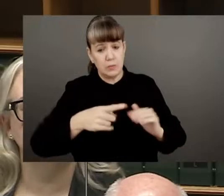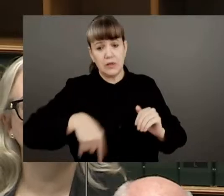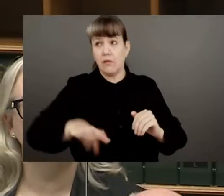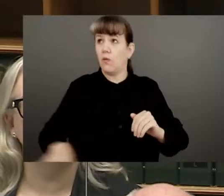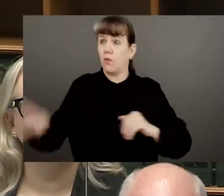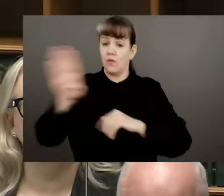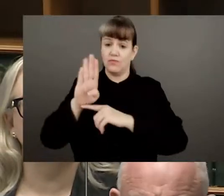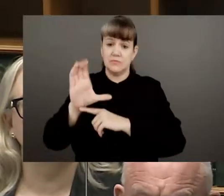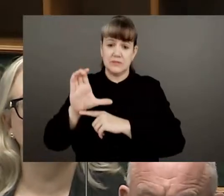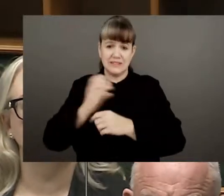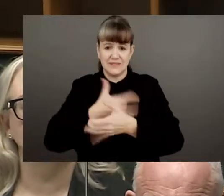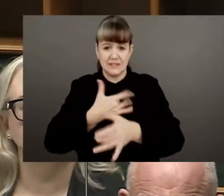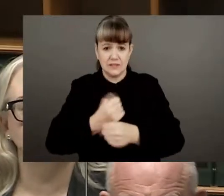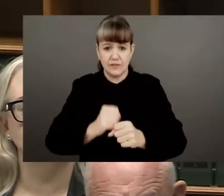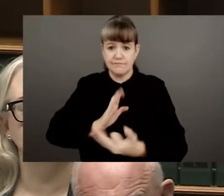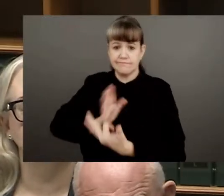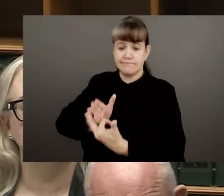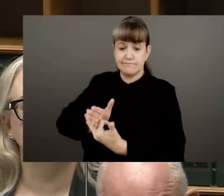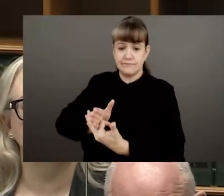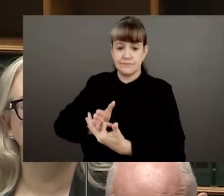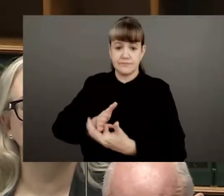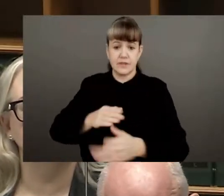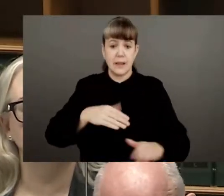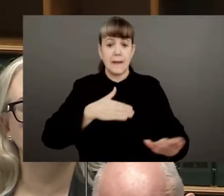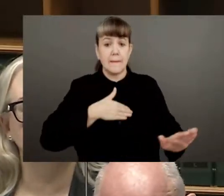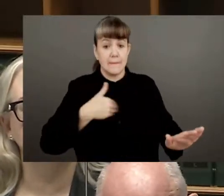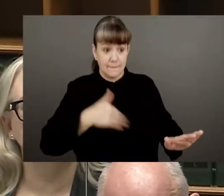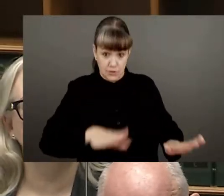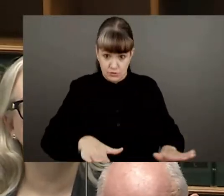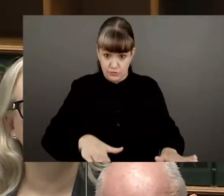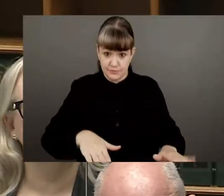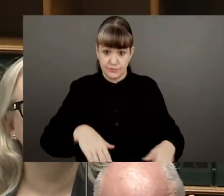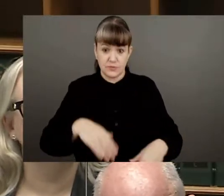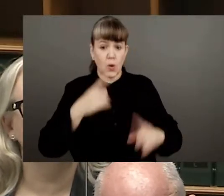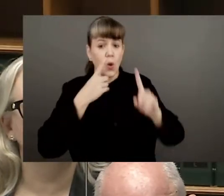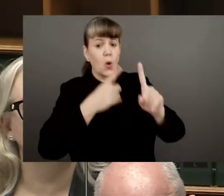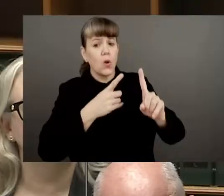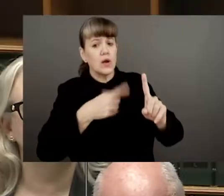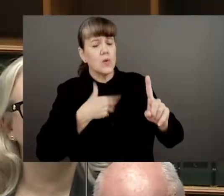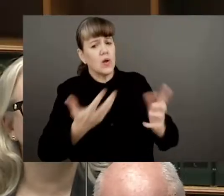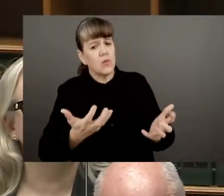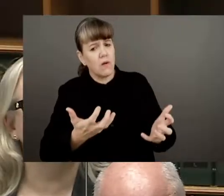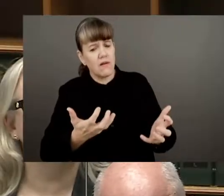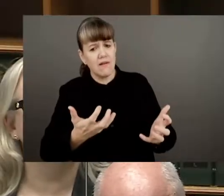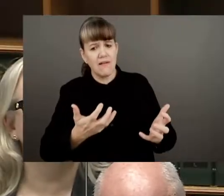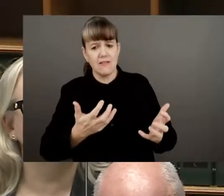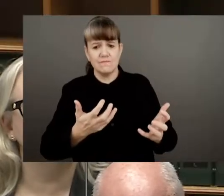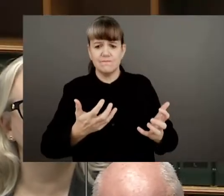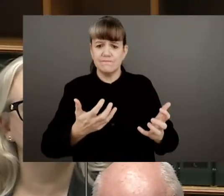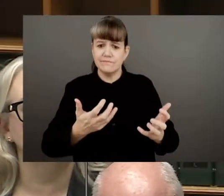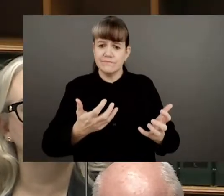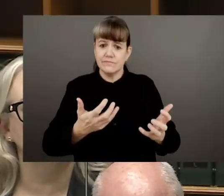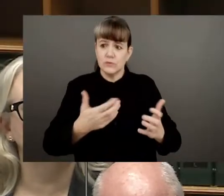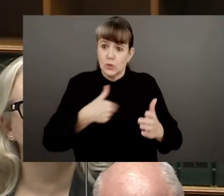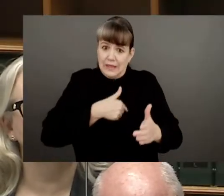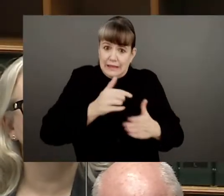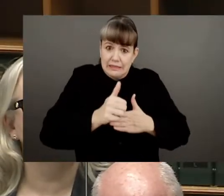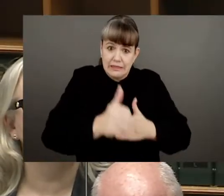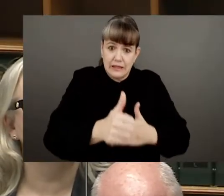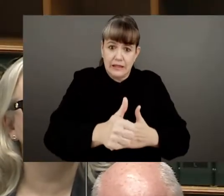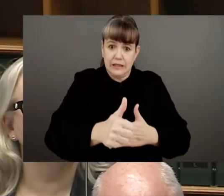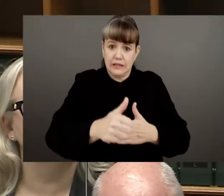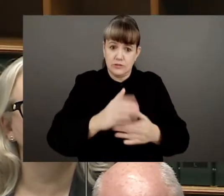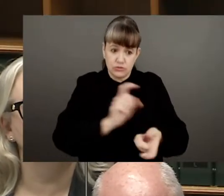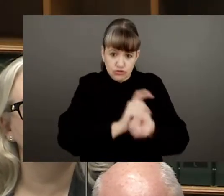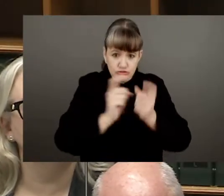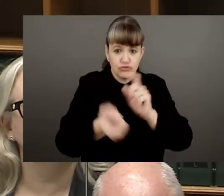in this province to change laws and put more resources on the street. Mr. Speaker, it was because of BC's leadership that the Bishnoi